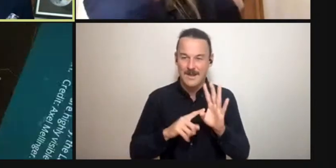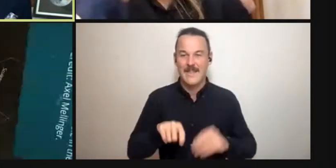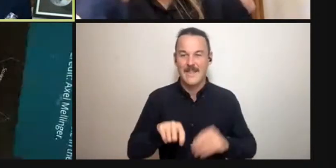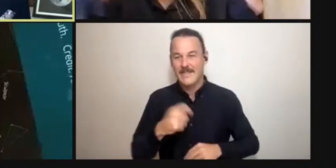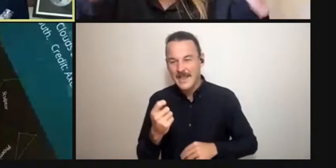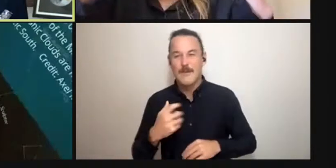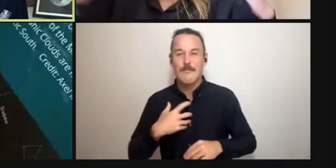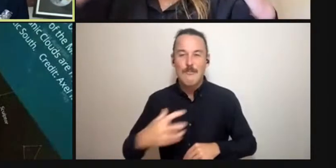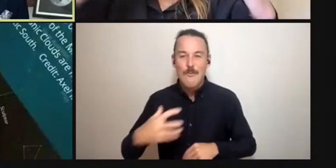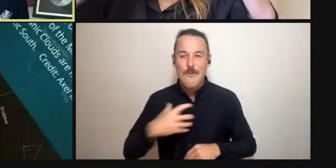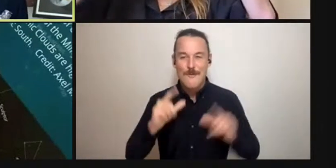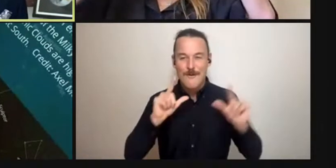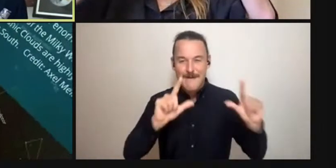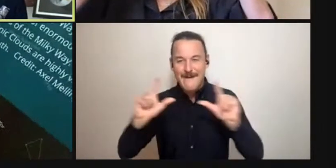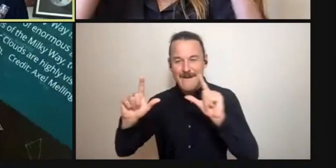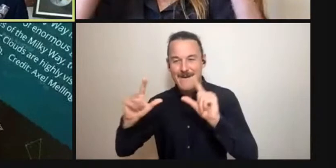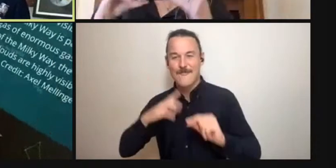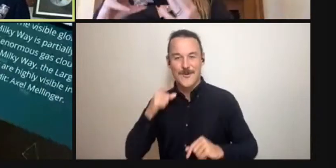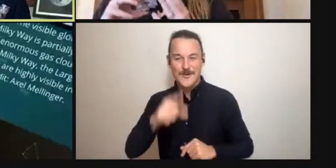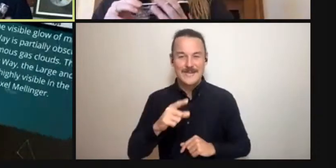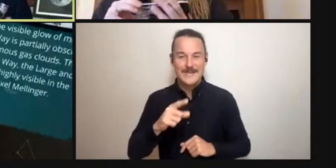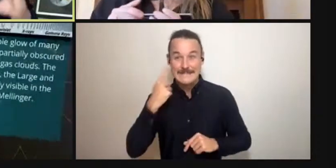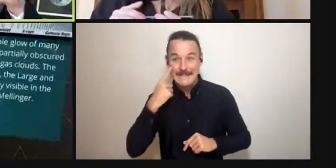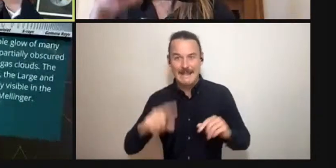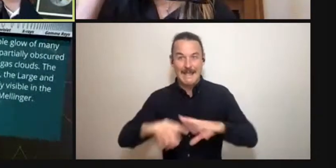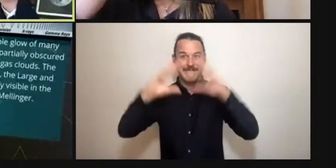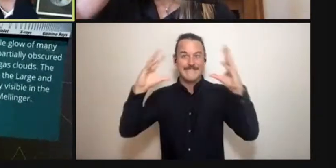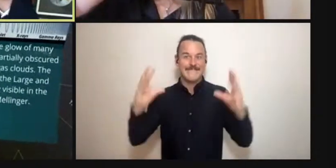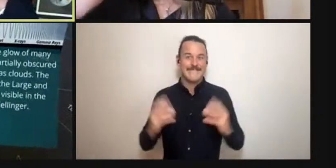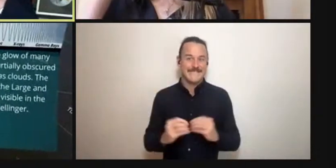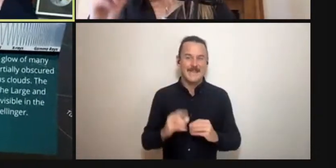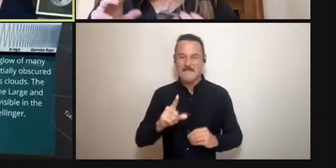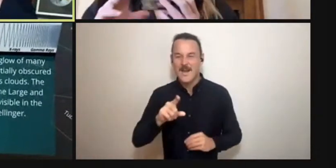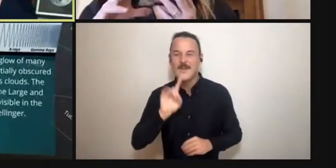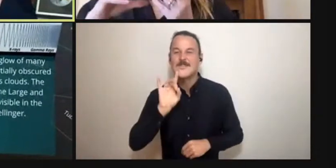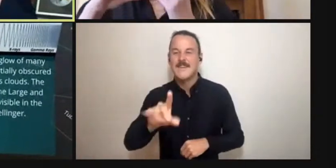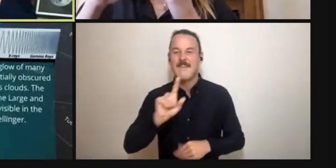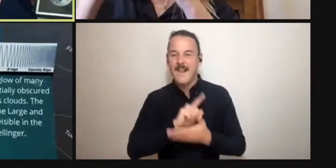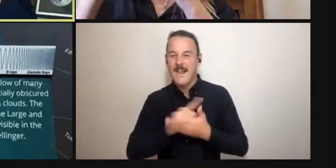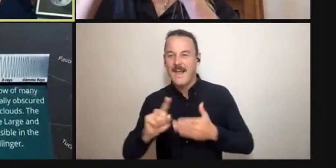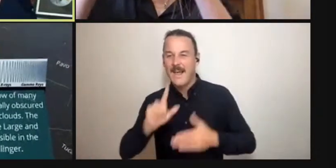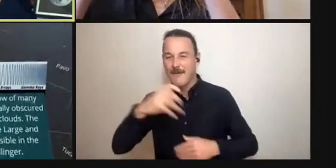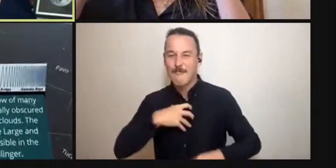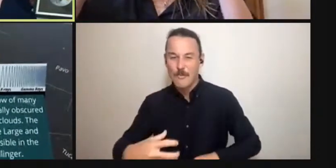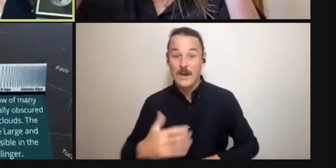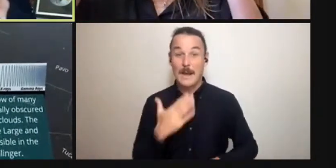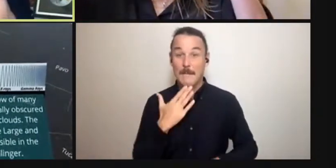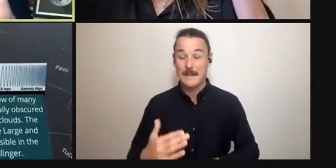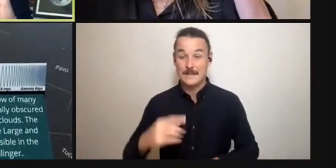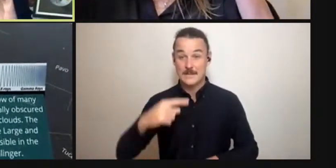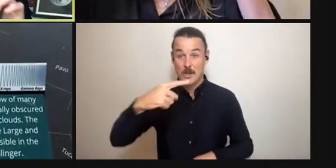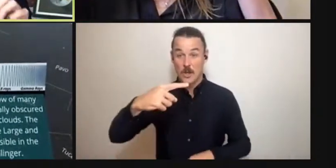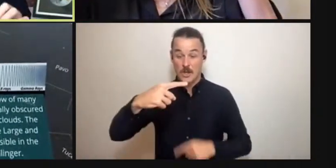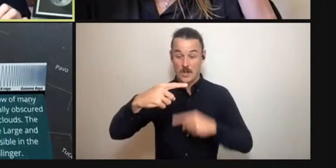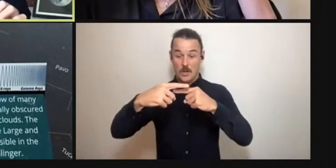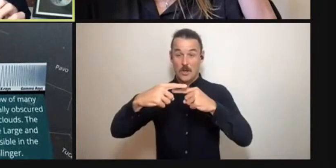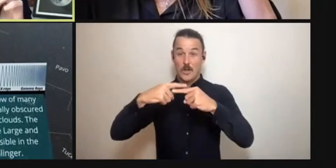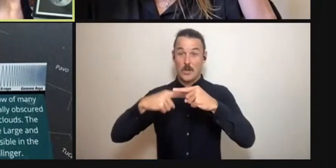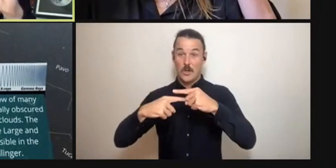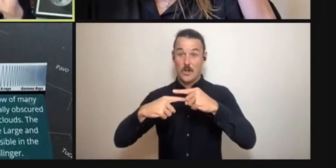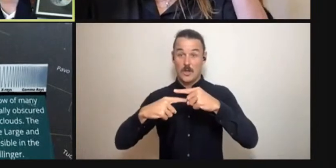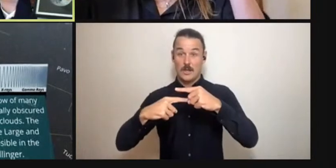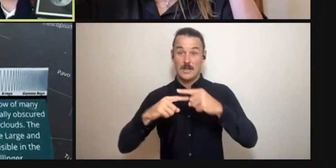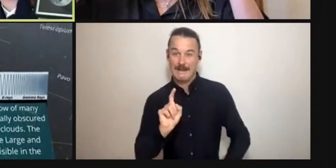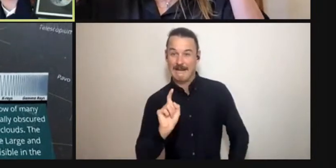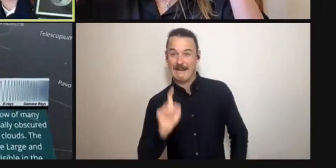app, but obviously you can take your own tours later. Please hit the hamburger if it's not open for you on your menu,